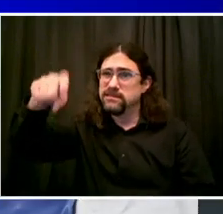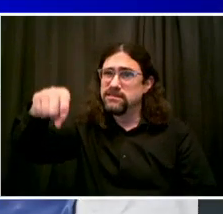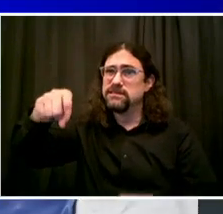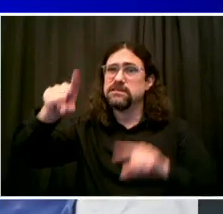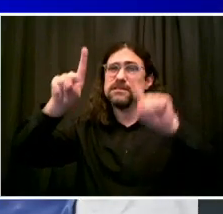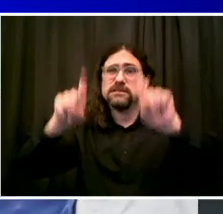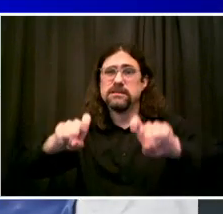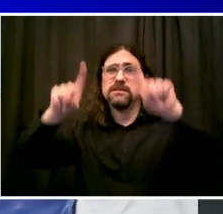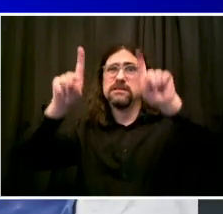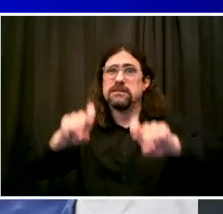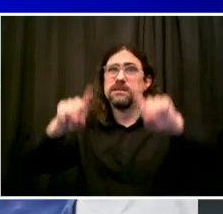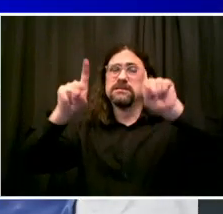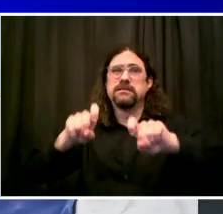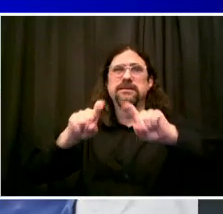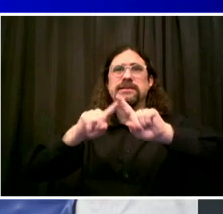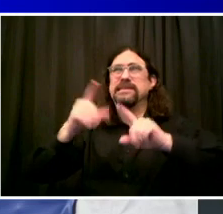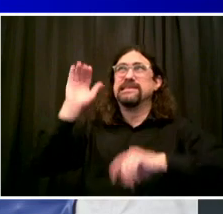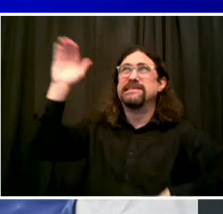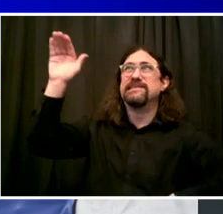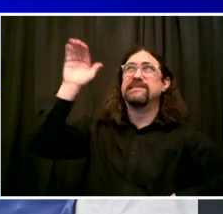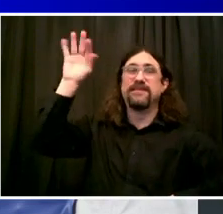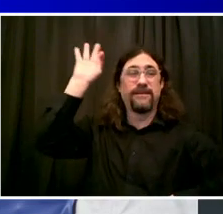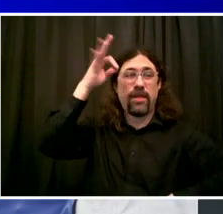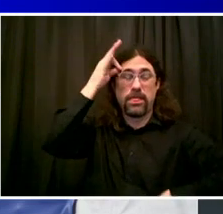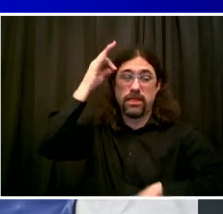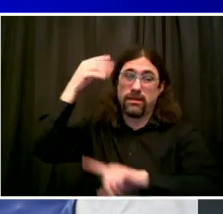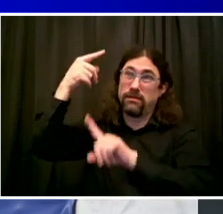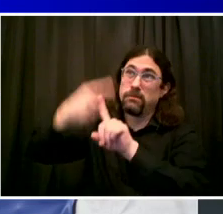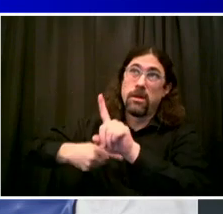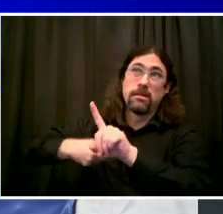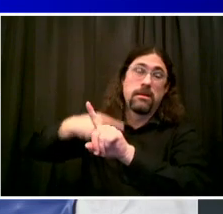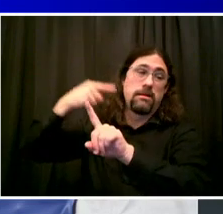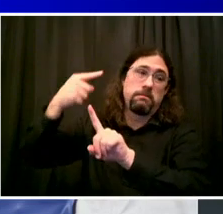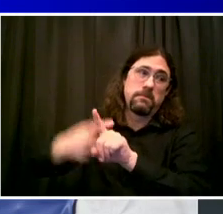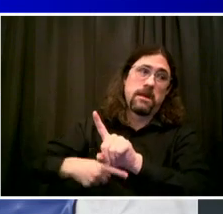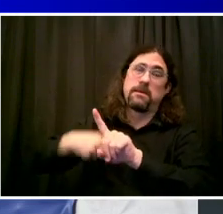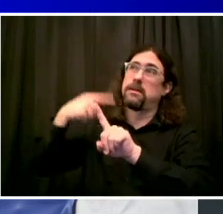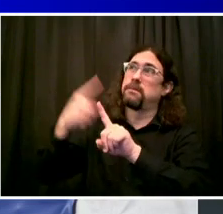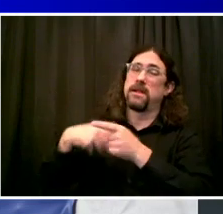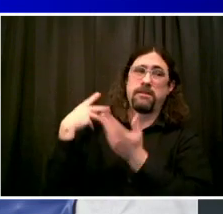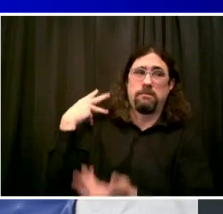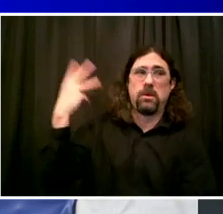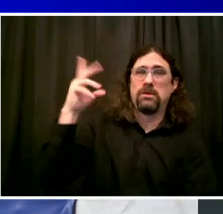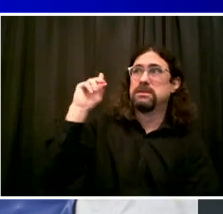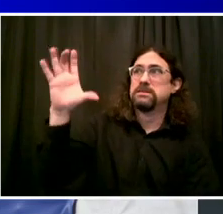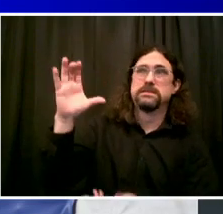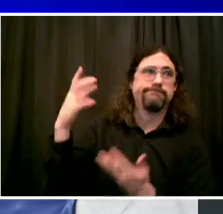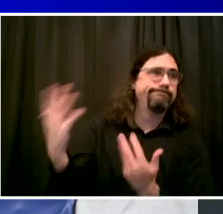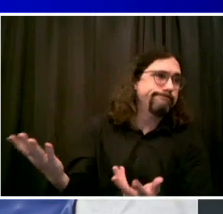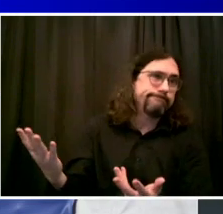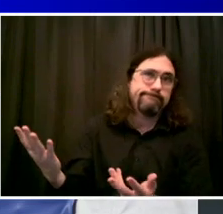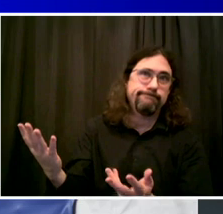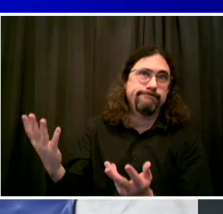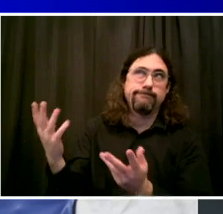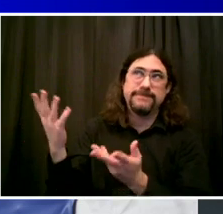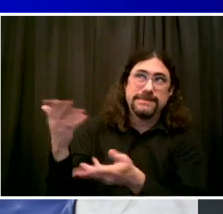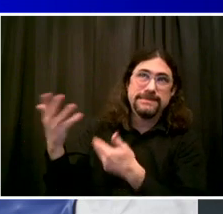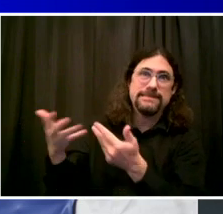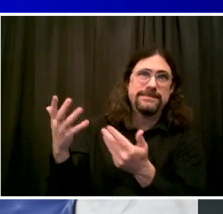here. And it is the essence. It's the connective tissue. It's the foundation